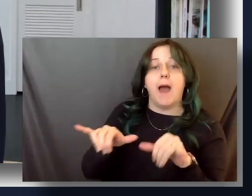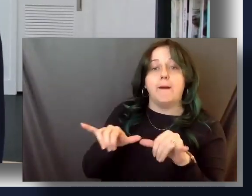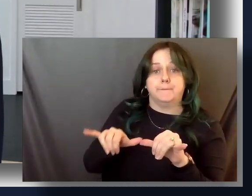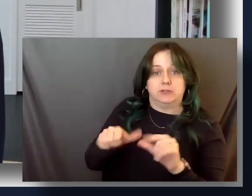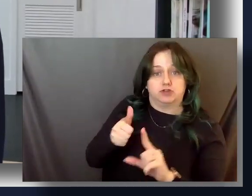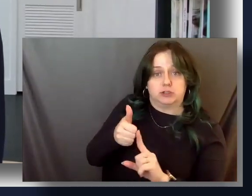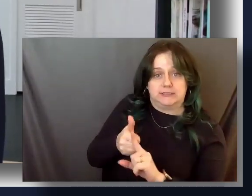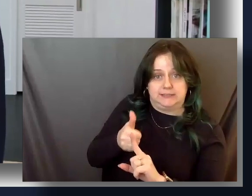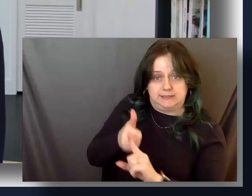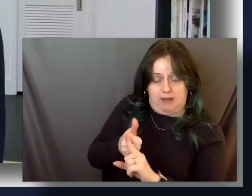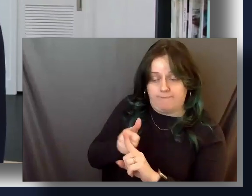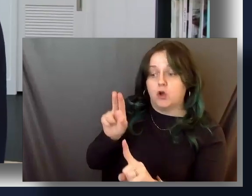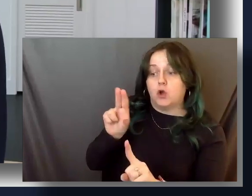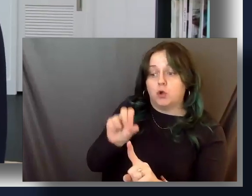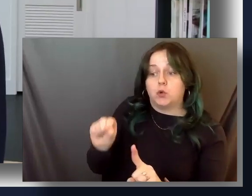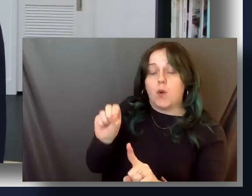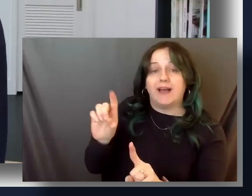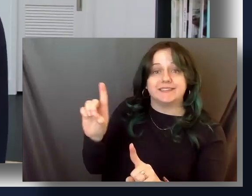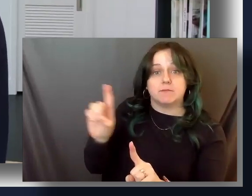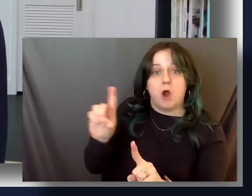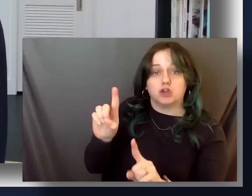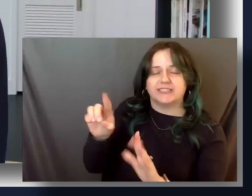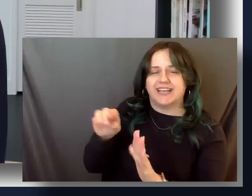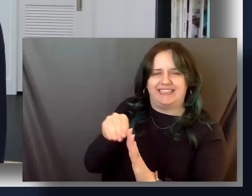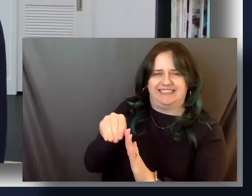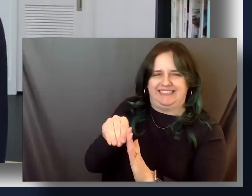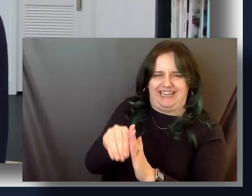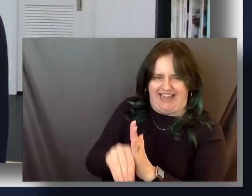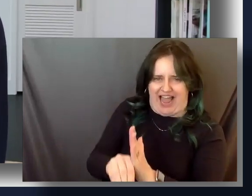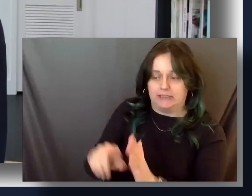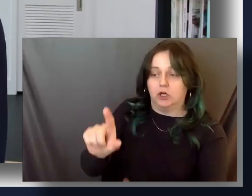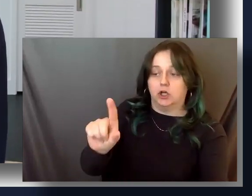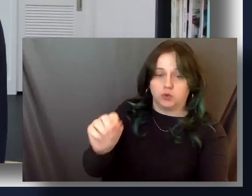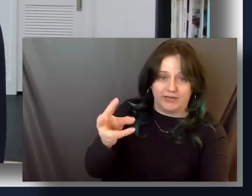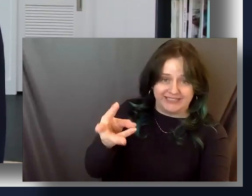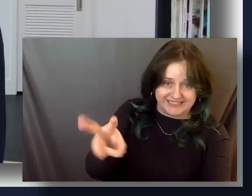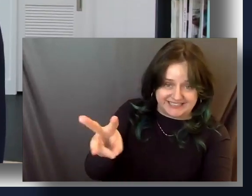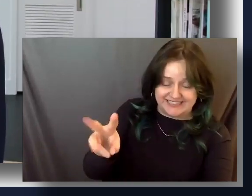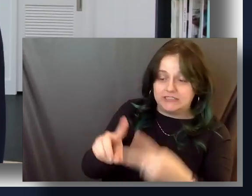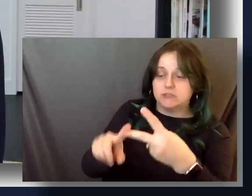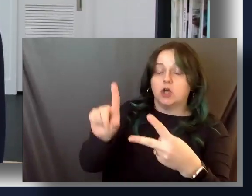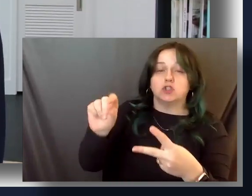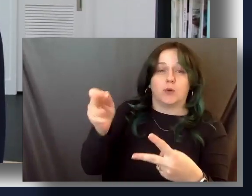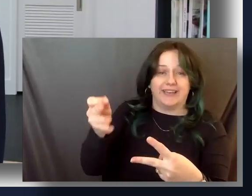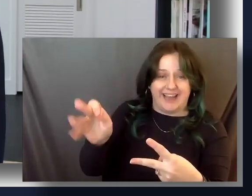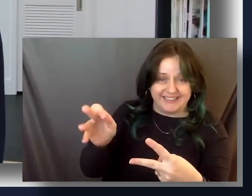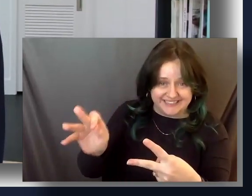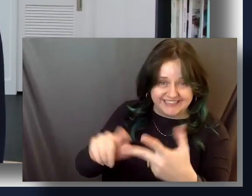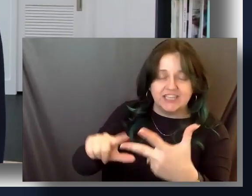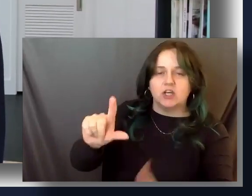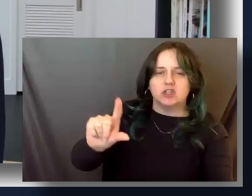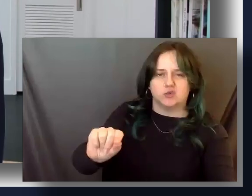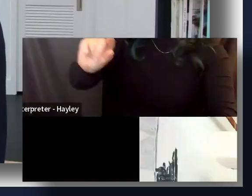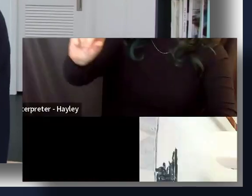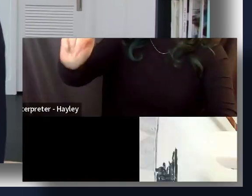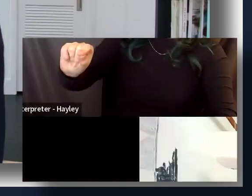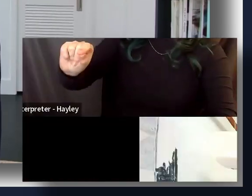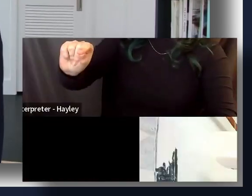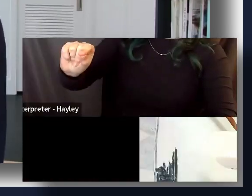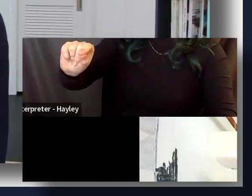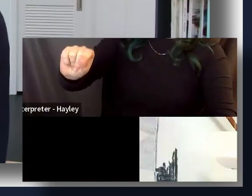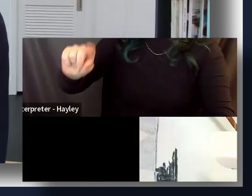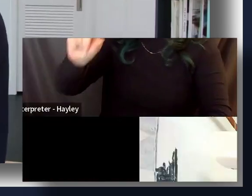that measure, the US's democracy has declined in 2016, 2019, and in